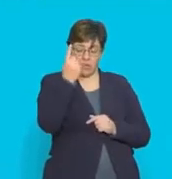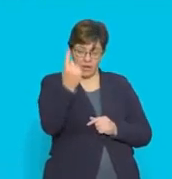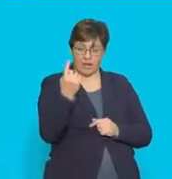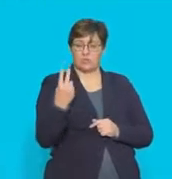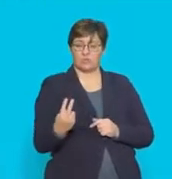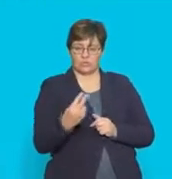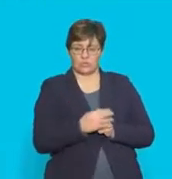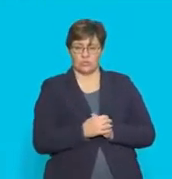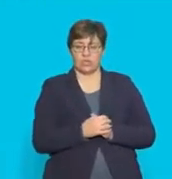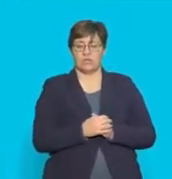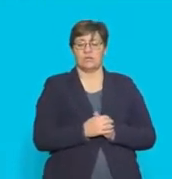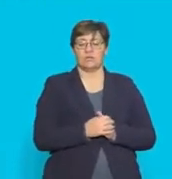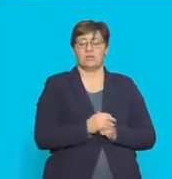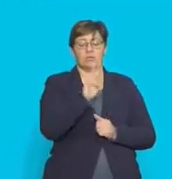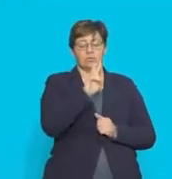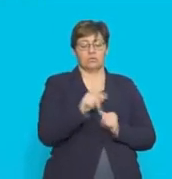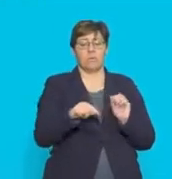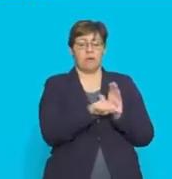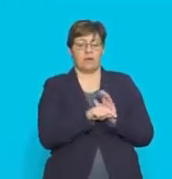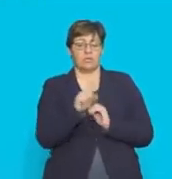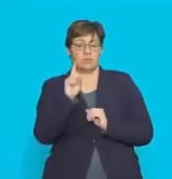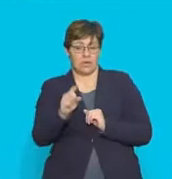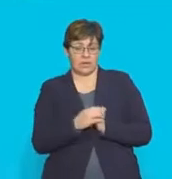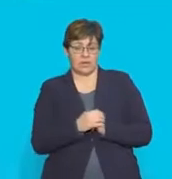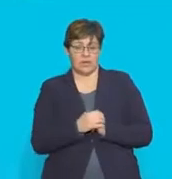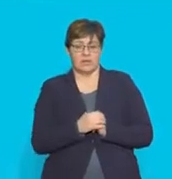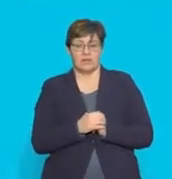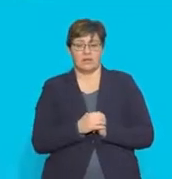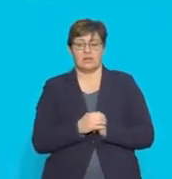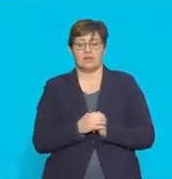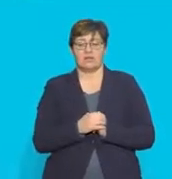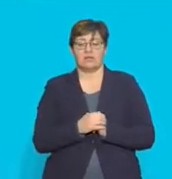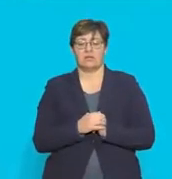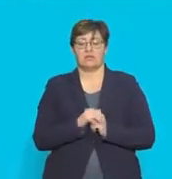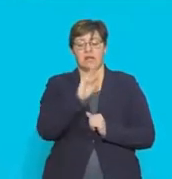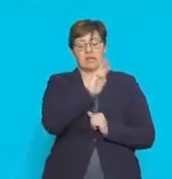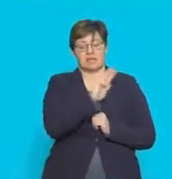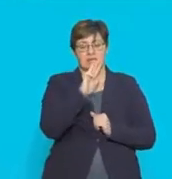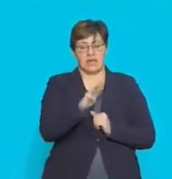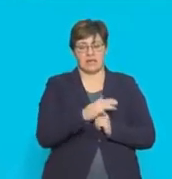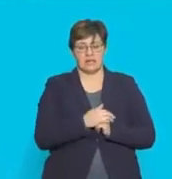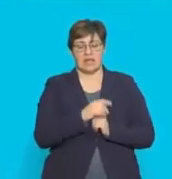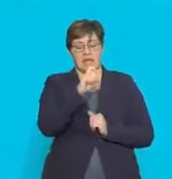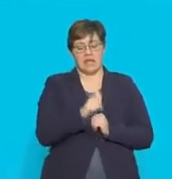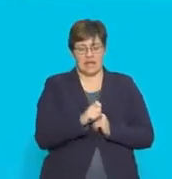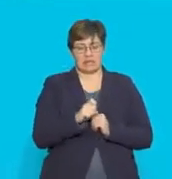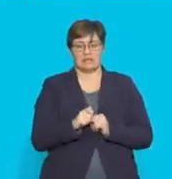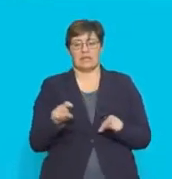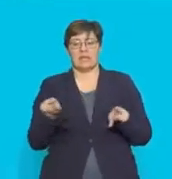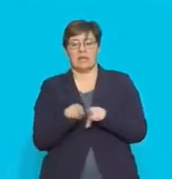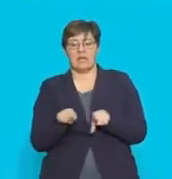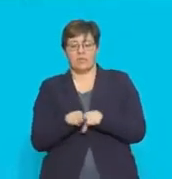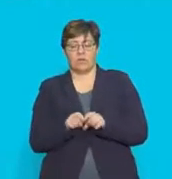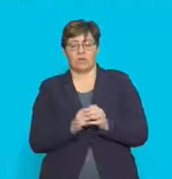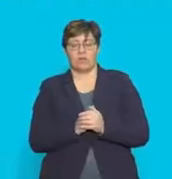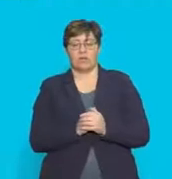say 2 minus equation 1, which will then be 99. X is equals to, and